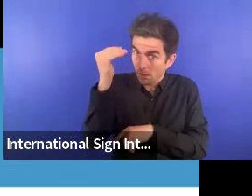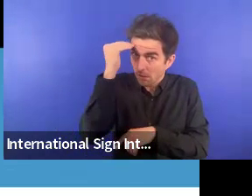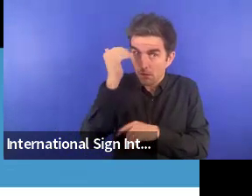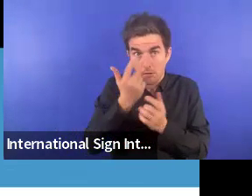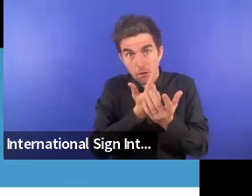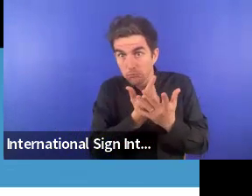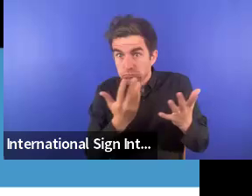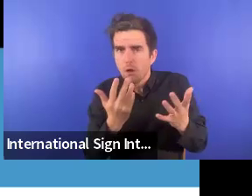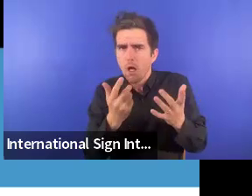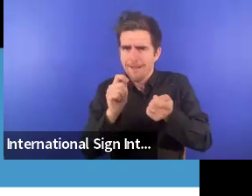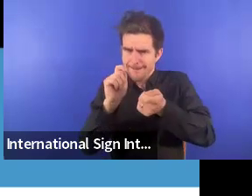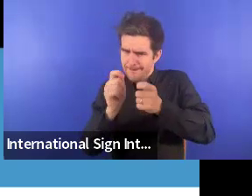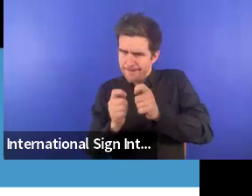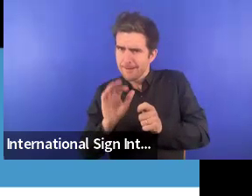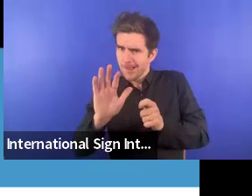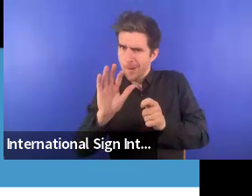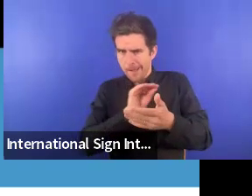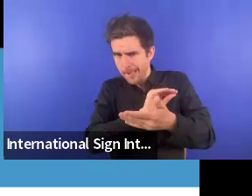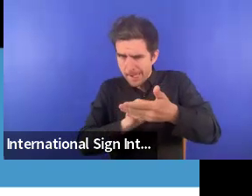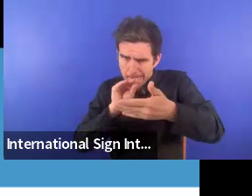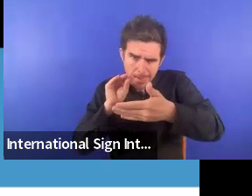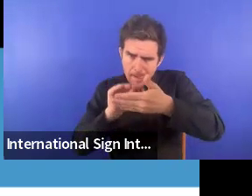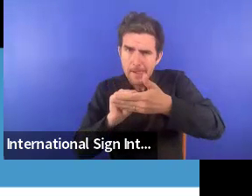resources that you can use that we've put together.